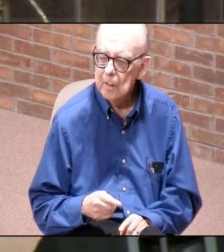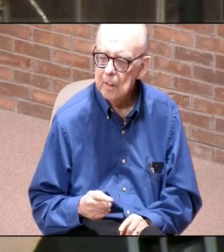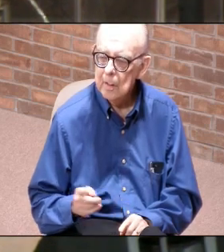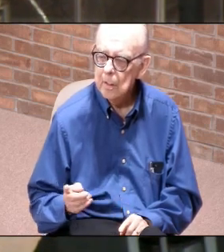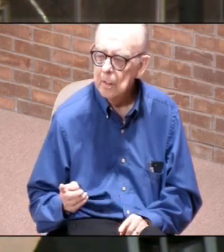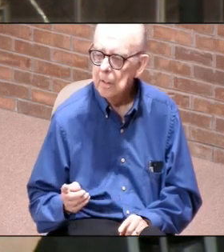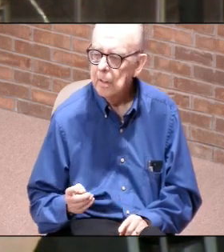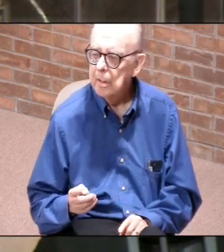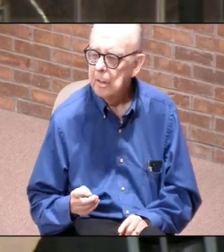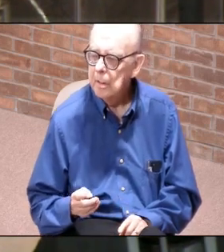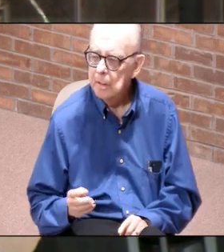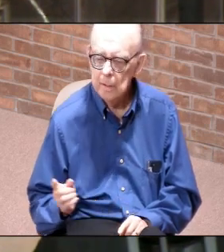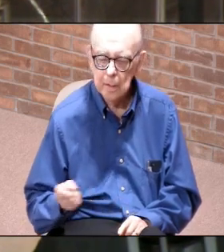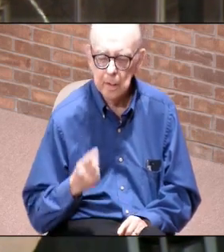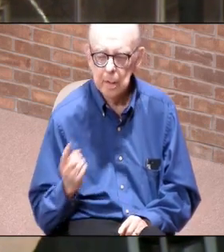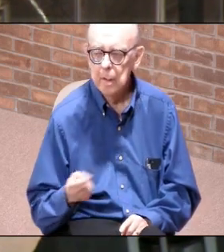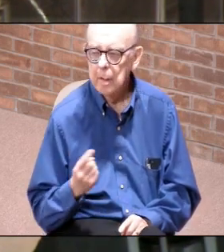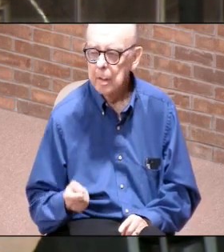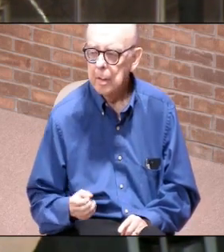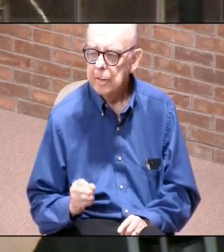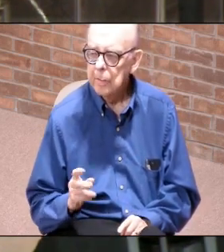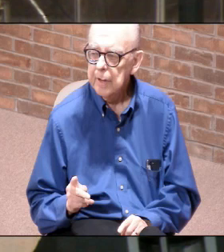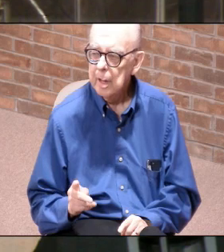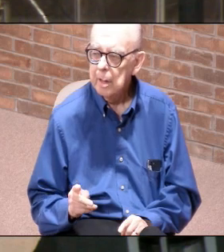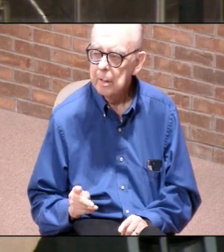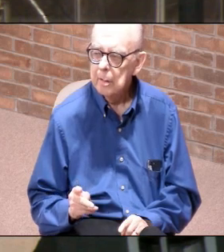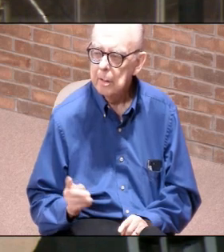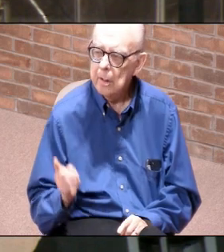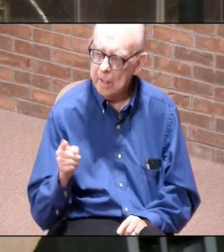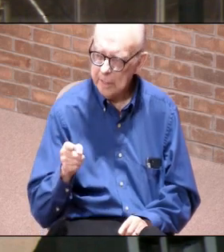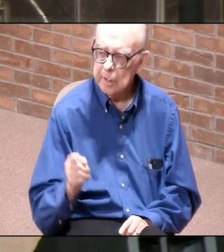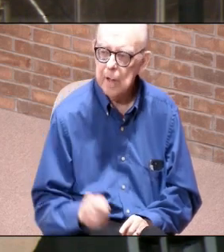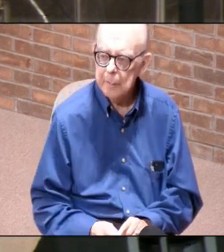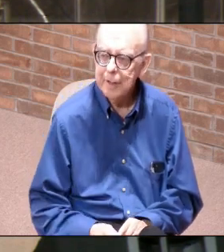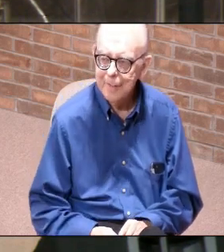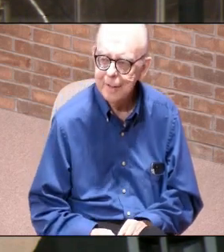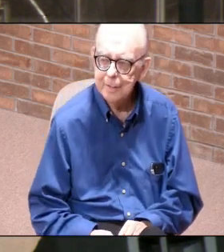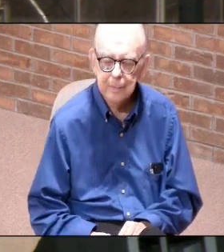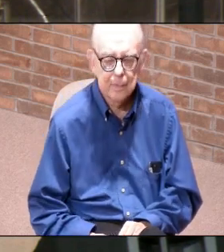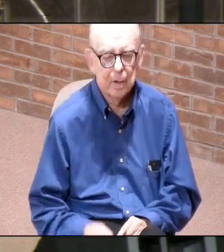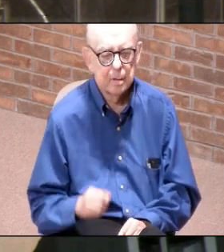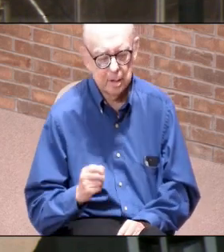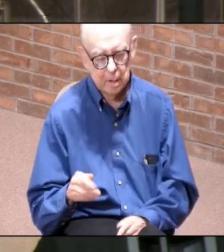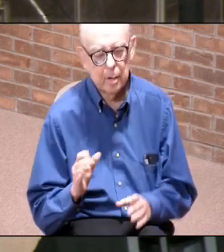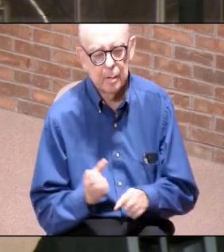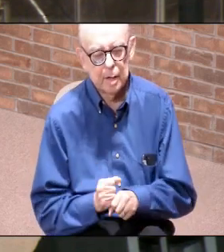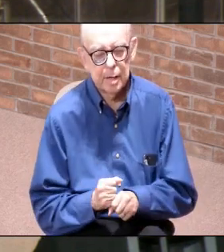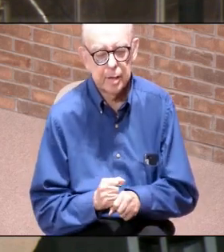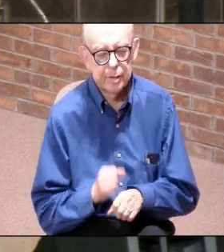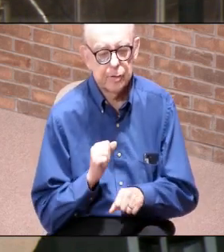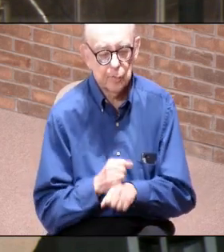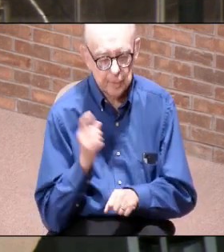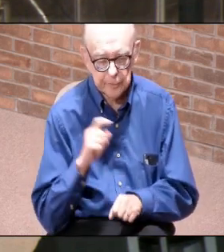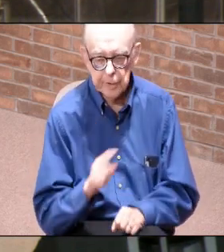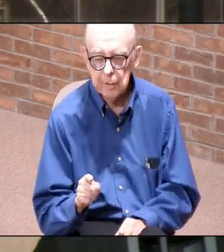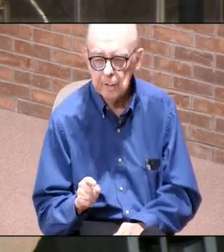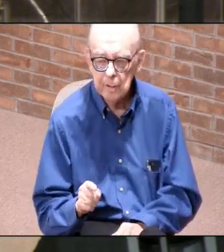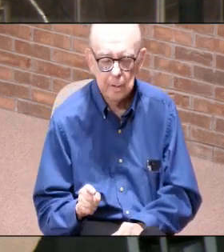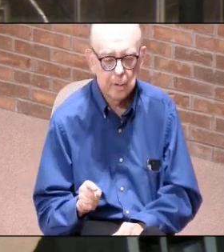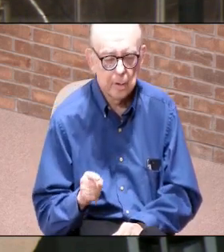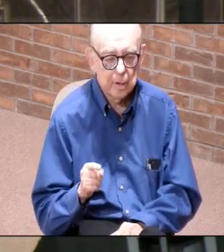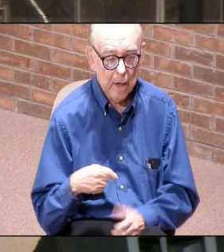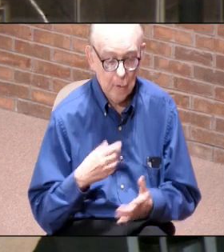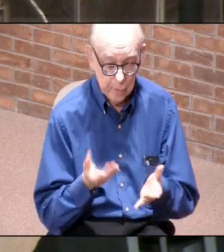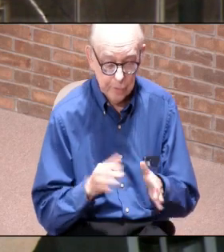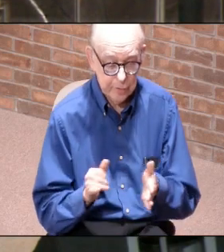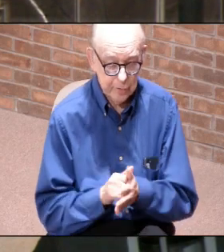remember what, it would always come up, and it would say, okay, Mr. Phelps, I've got this assignment for you, and here's